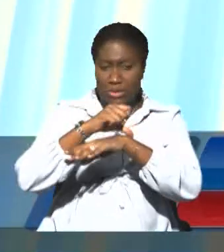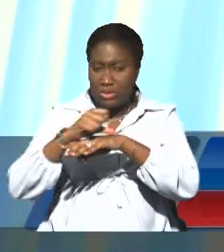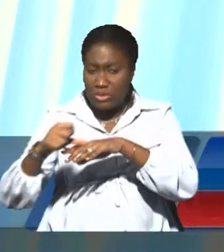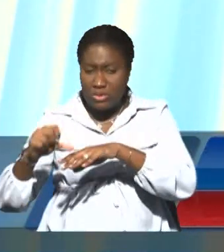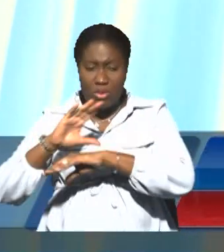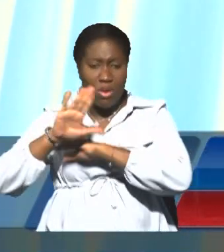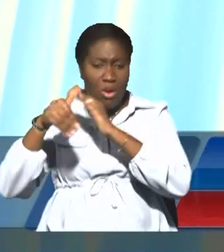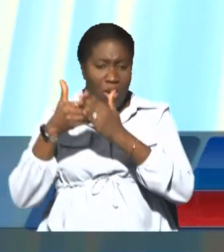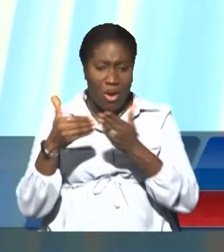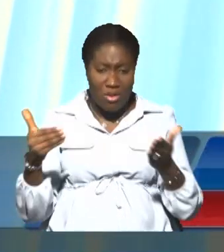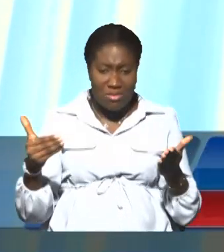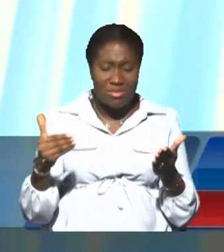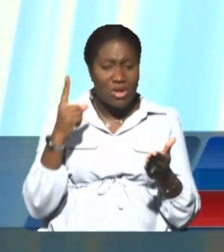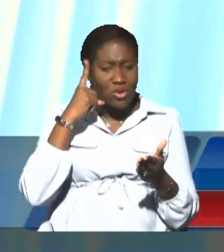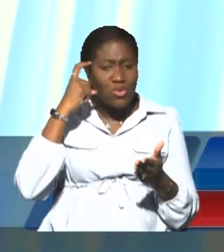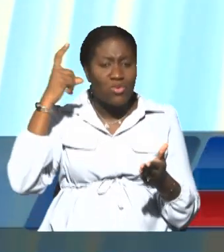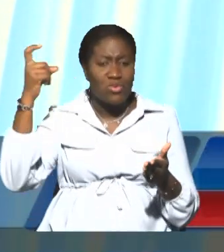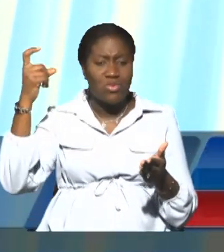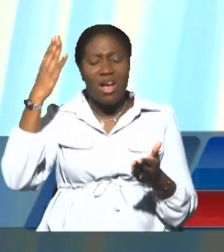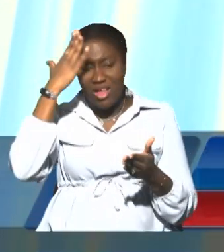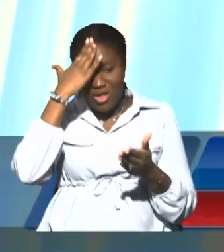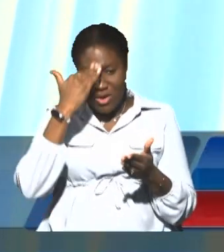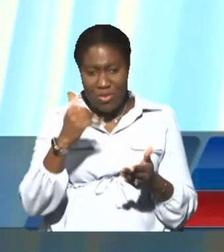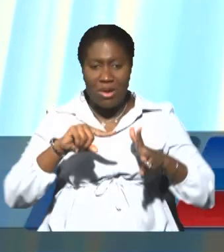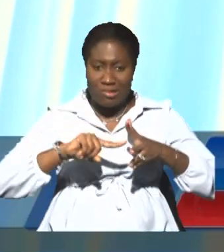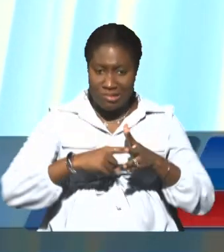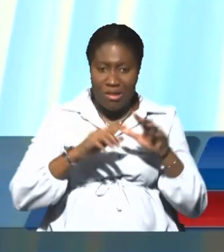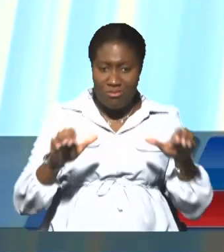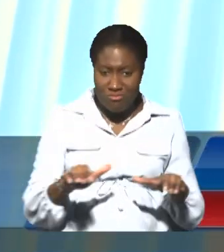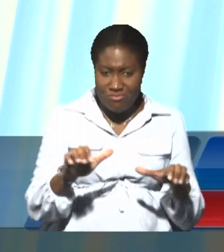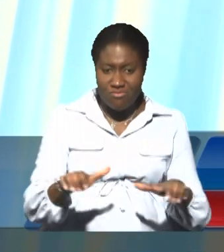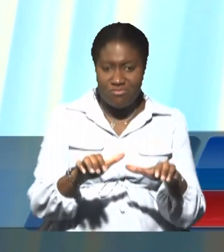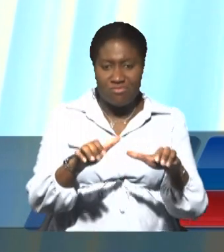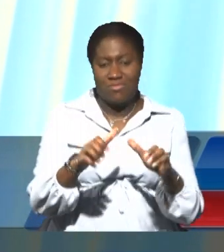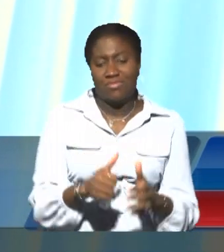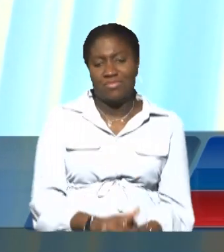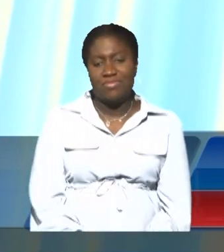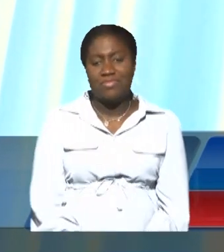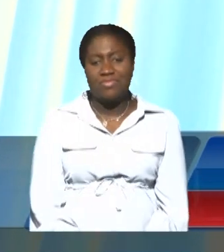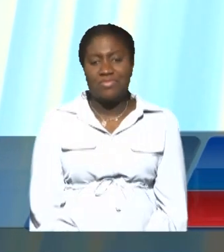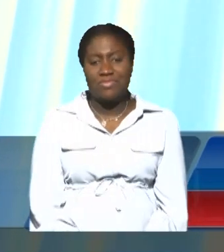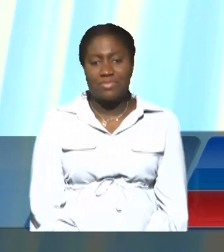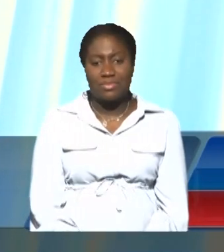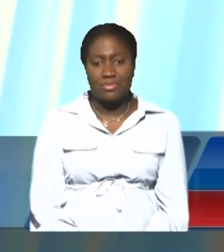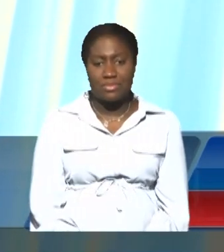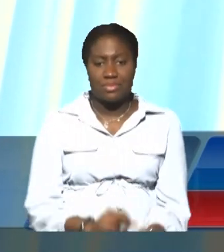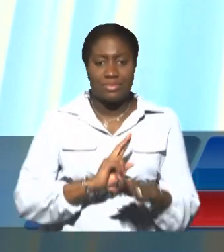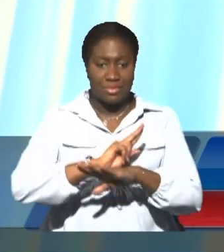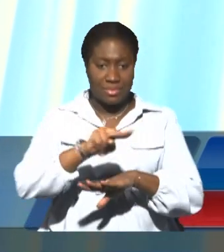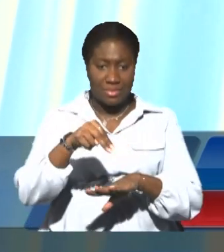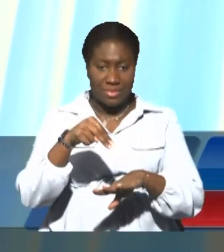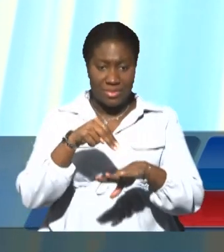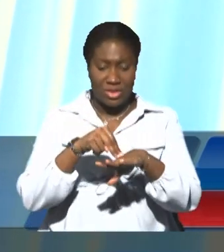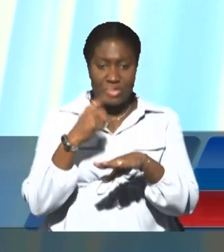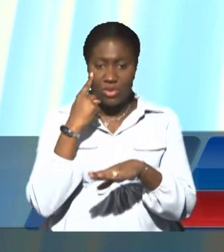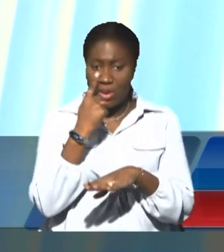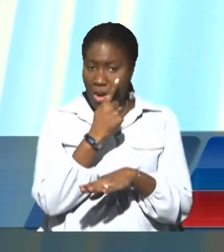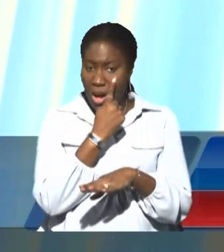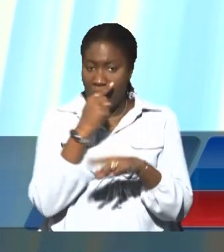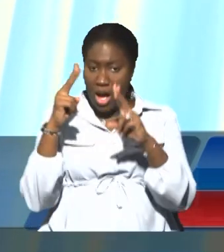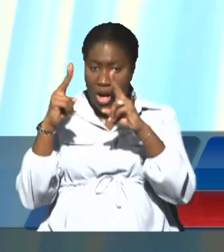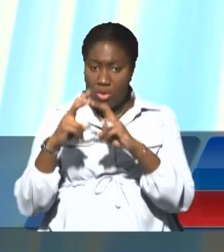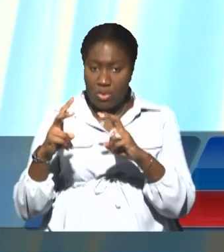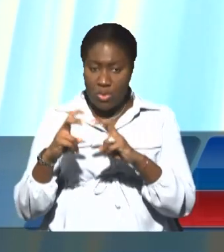procedures, inspired him to pursue a path to make it a reality. According to the National Eye Study of Trinidad and